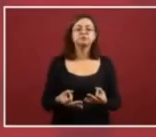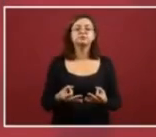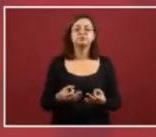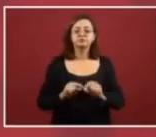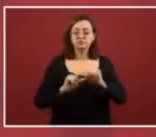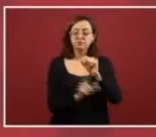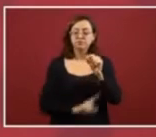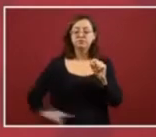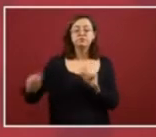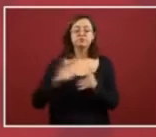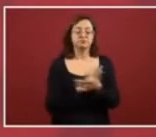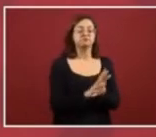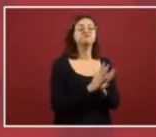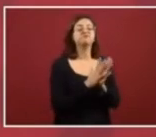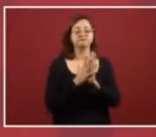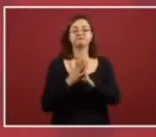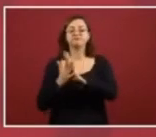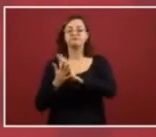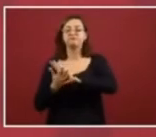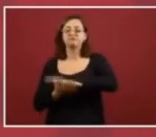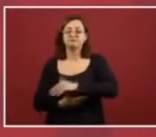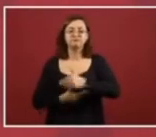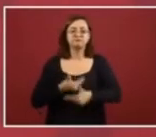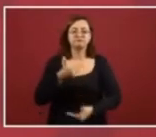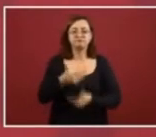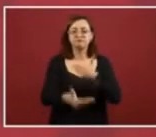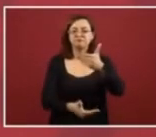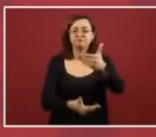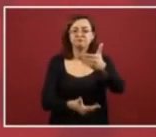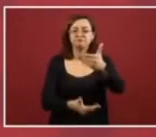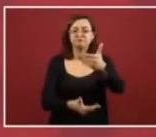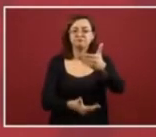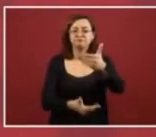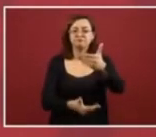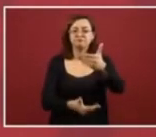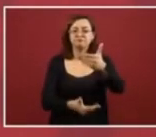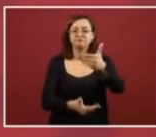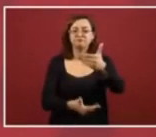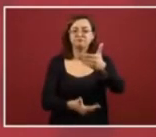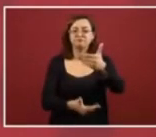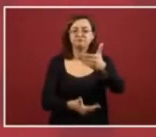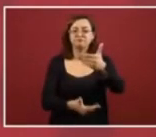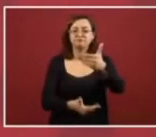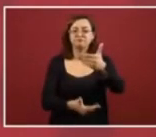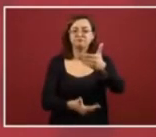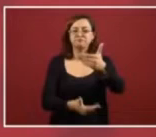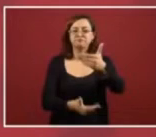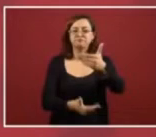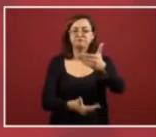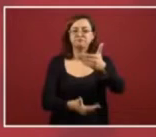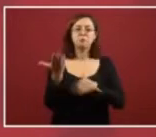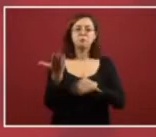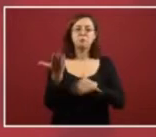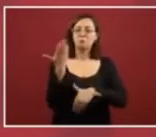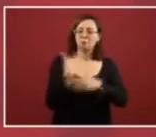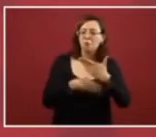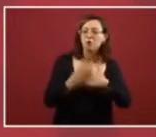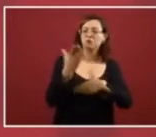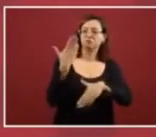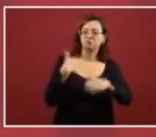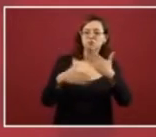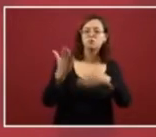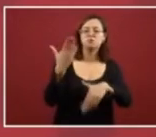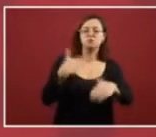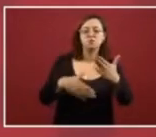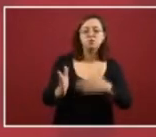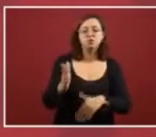transformación. For the transformation. Lo he dicho en otras ocasiones. And we have advanced, as I've said in other occasions.